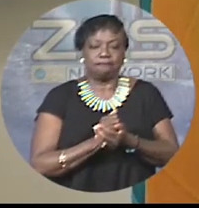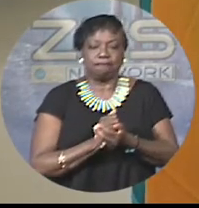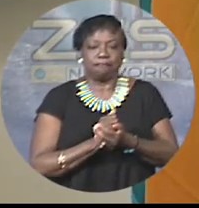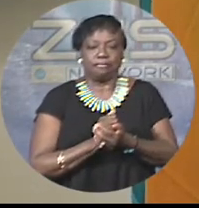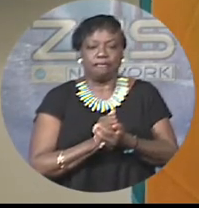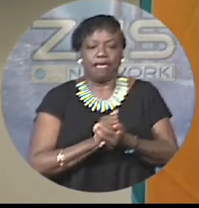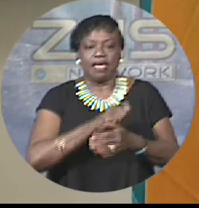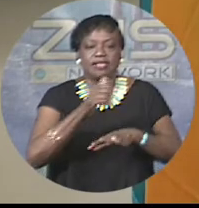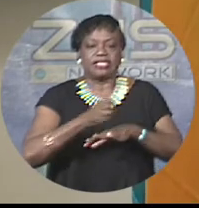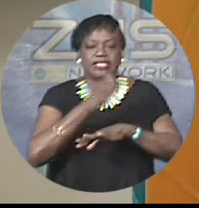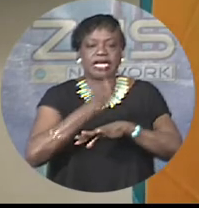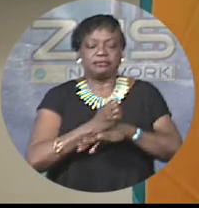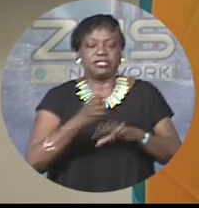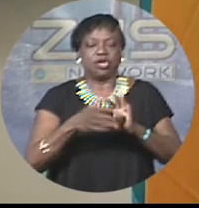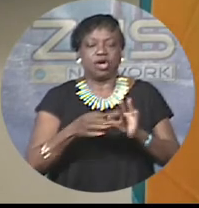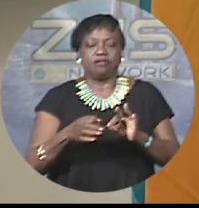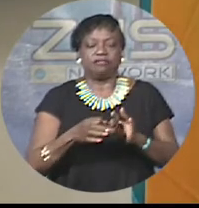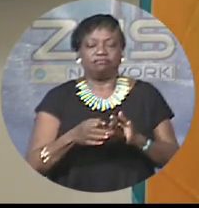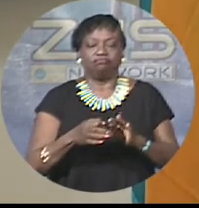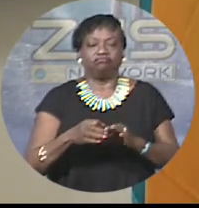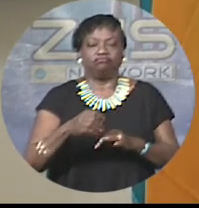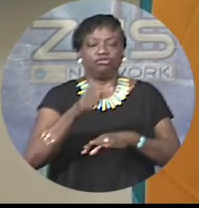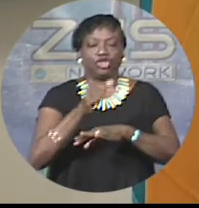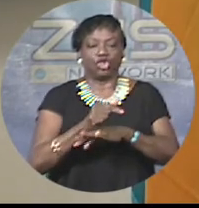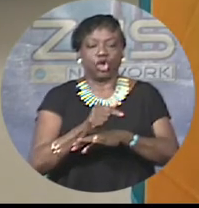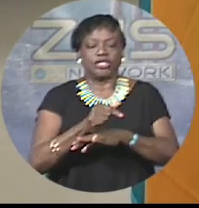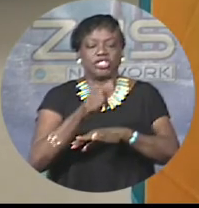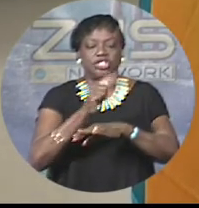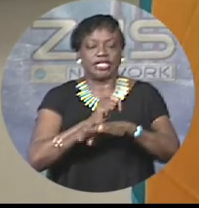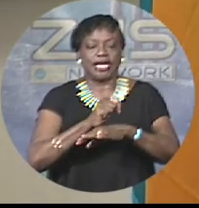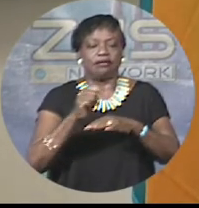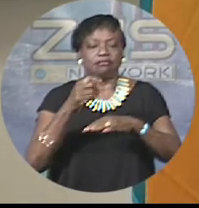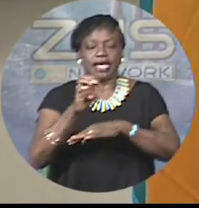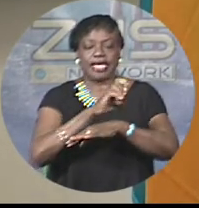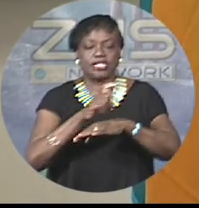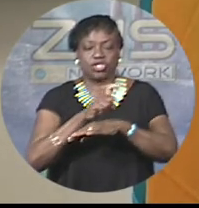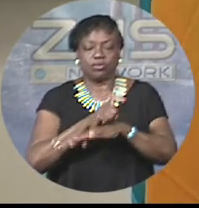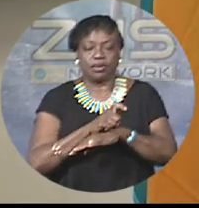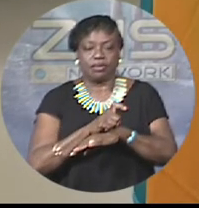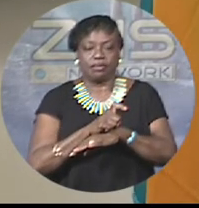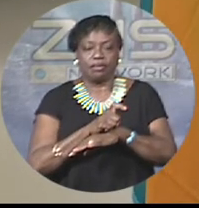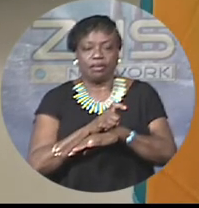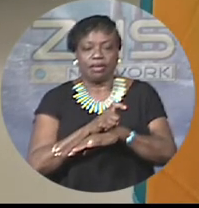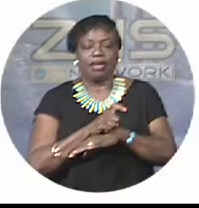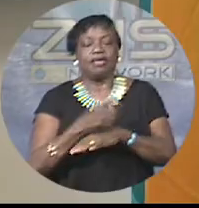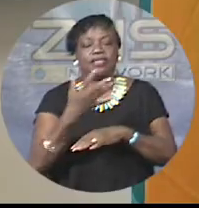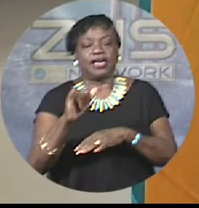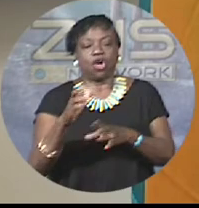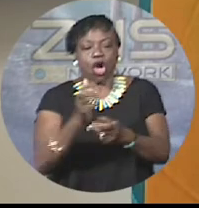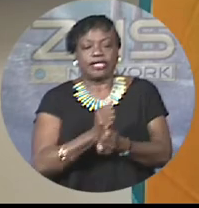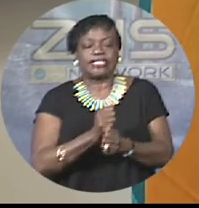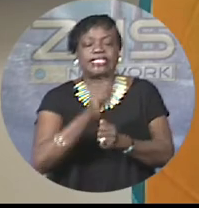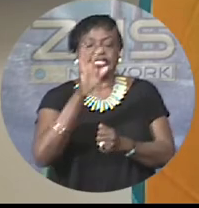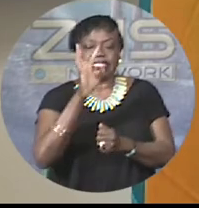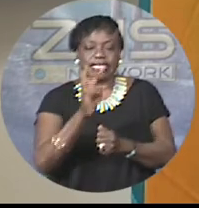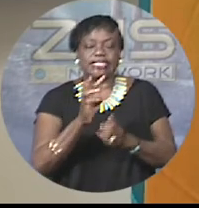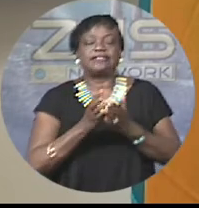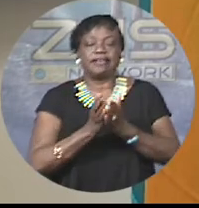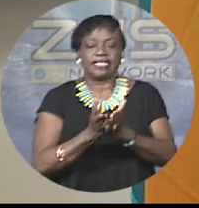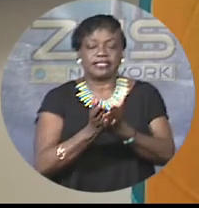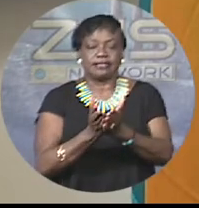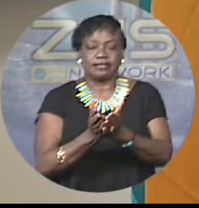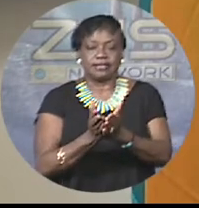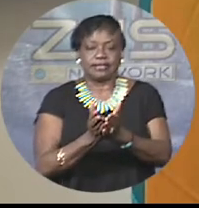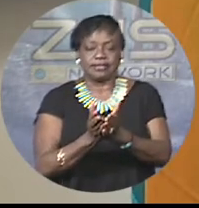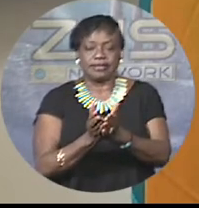Unit in Georgetown, Exuma in April of 2016 has resulted in the seizure of 6 vessels. To date, the Marine Unit has